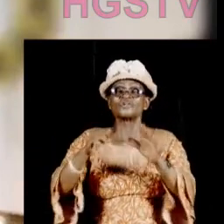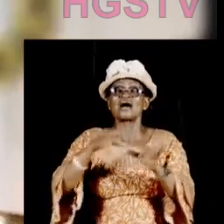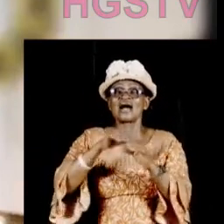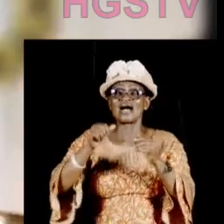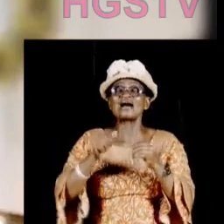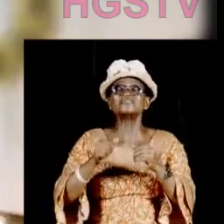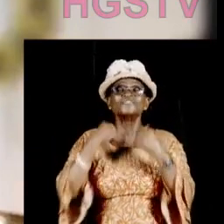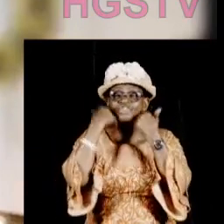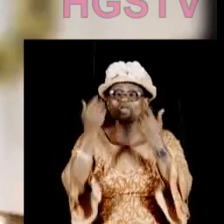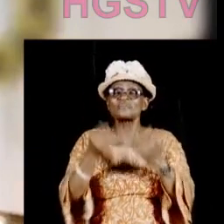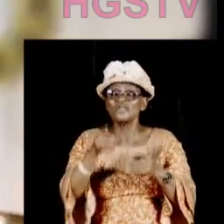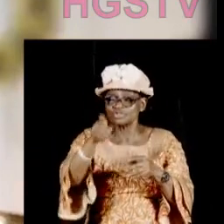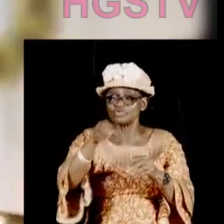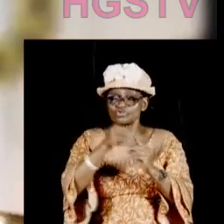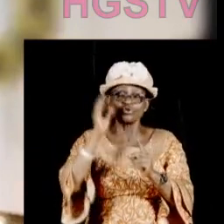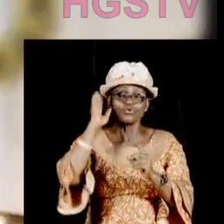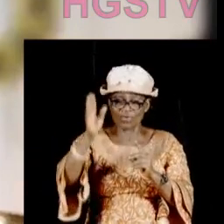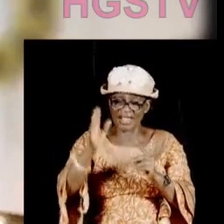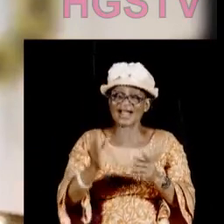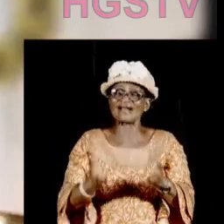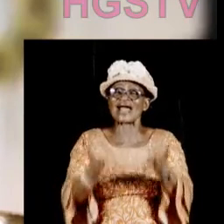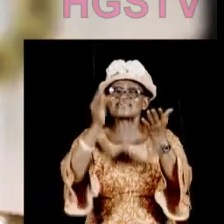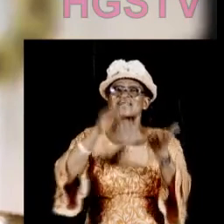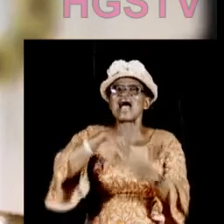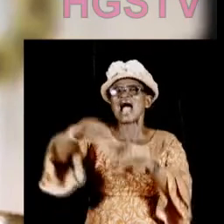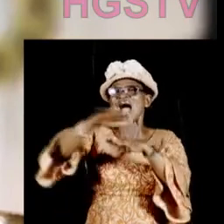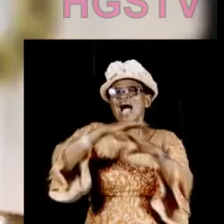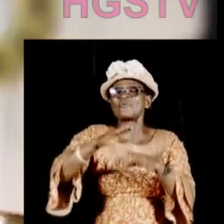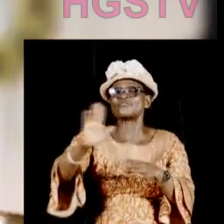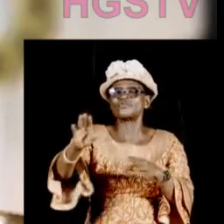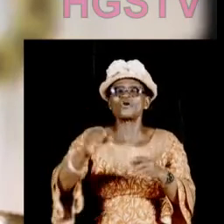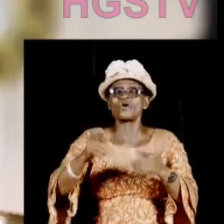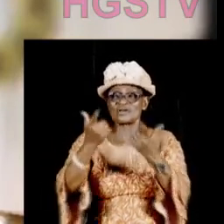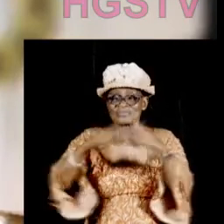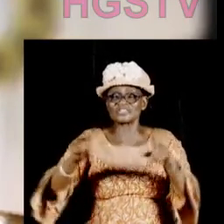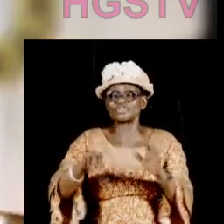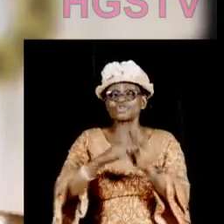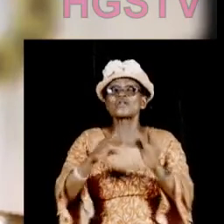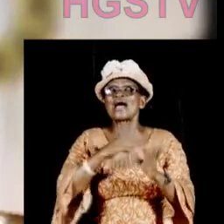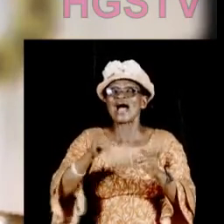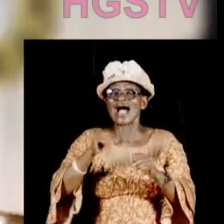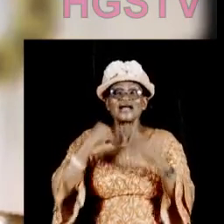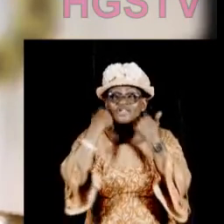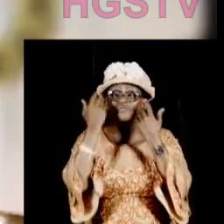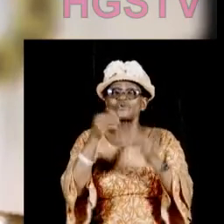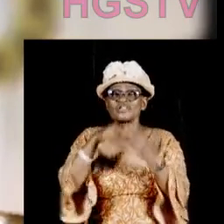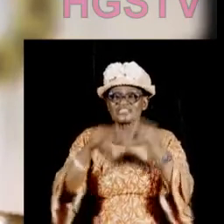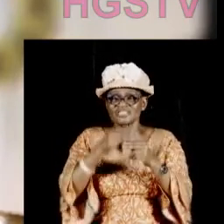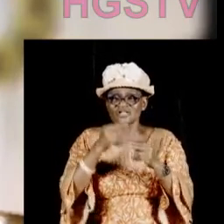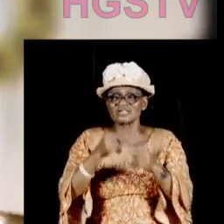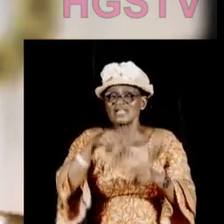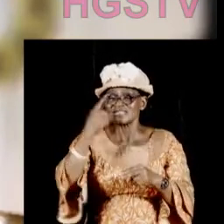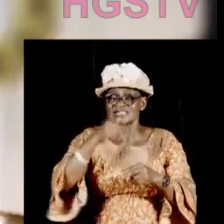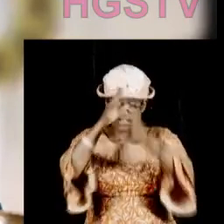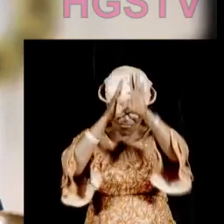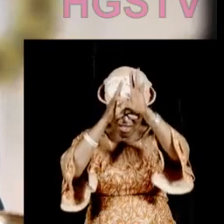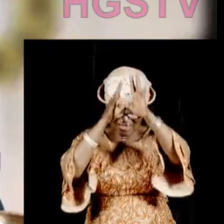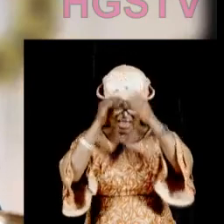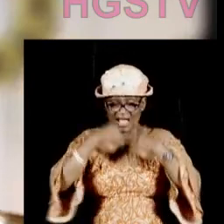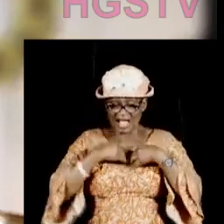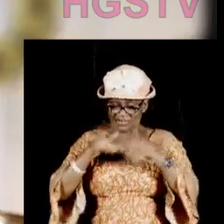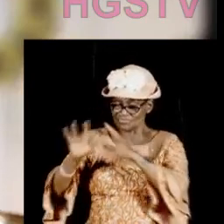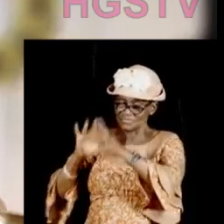rise above your limitation and reproach in Jesus' name. Amen. We're going to pray and say, Father, have mercy on me